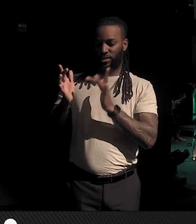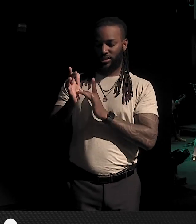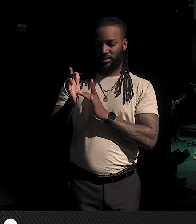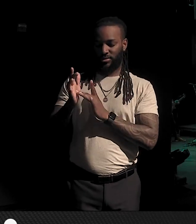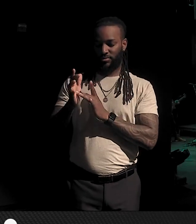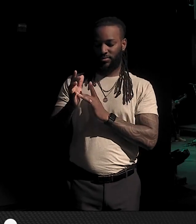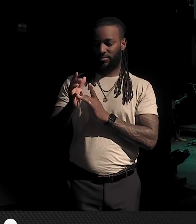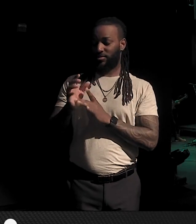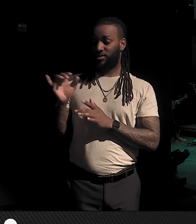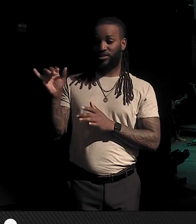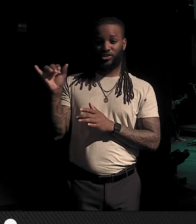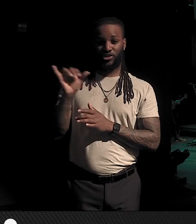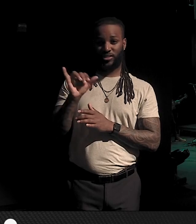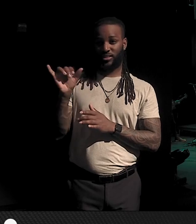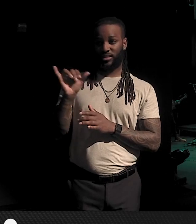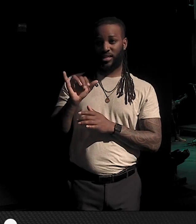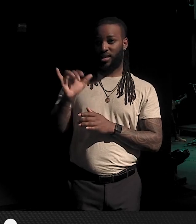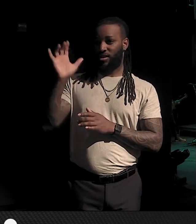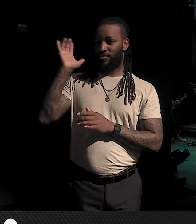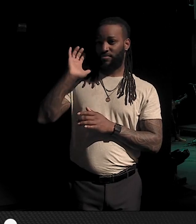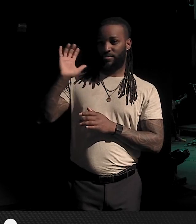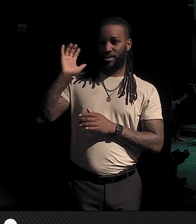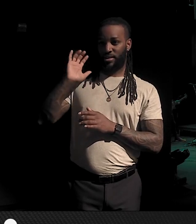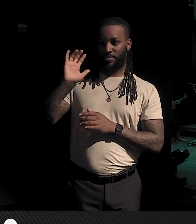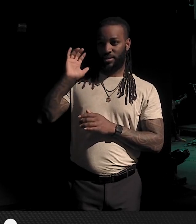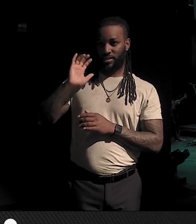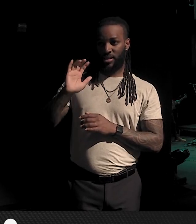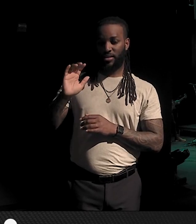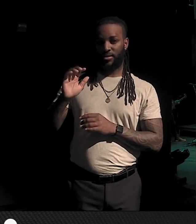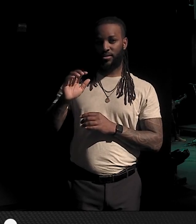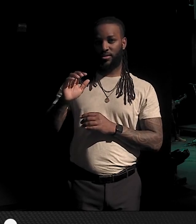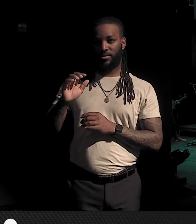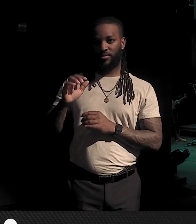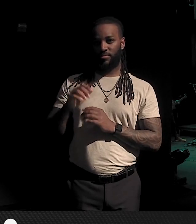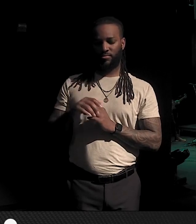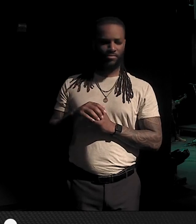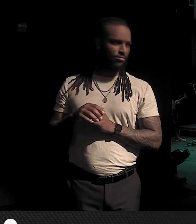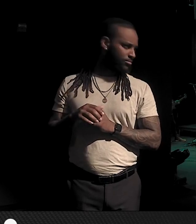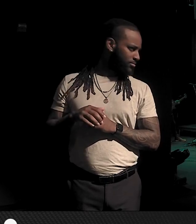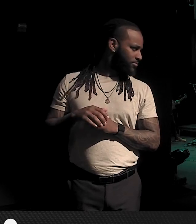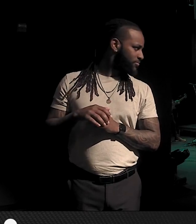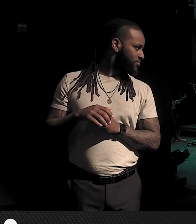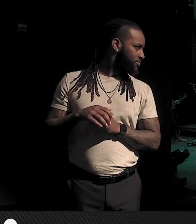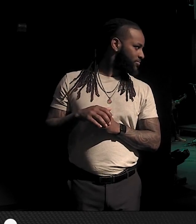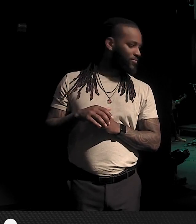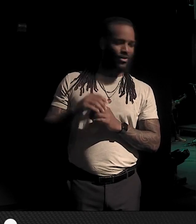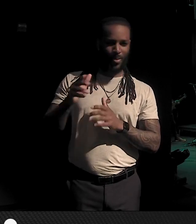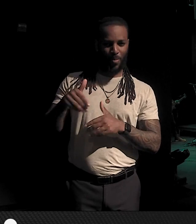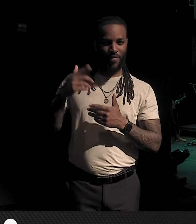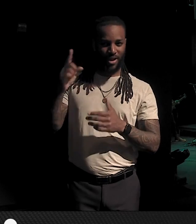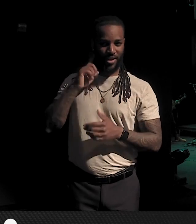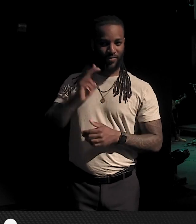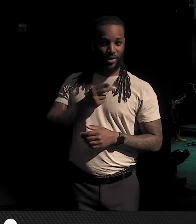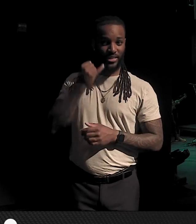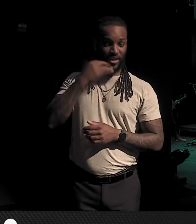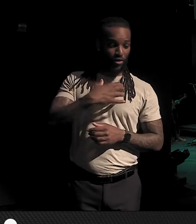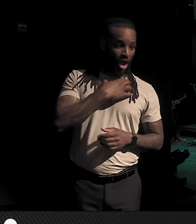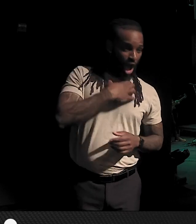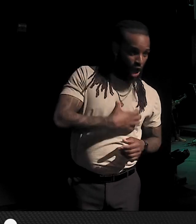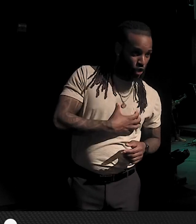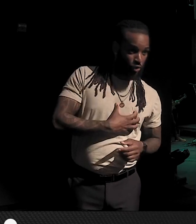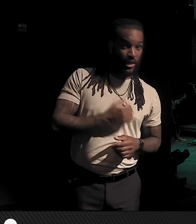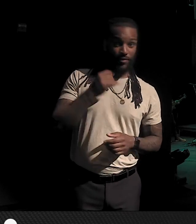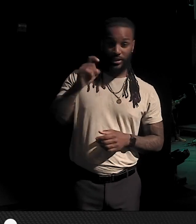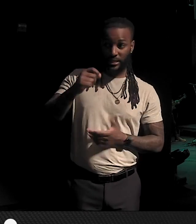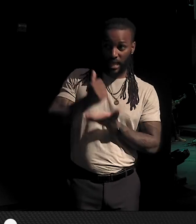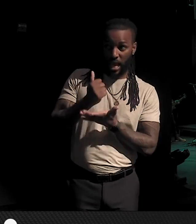just like he was with those Israelites, wrapped in smoke by day, leading us by fire at night, providing for us when we're hungry, protecting us when